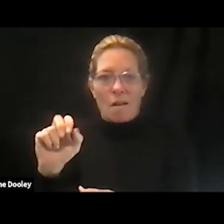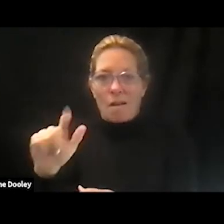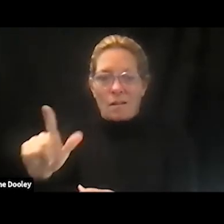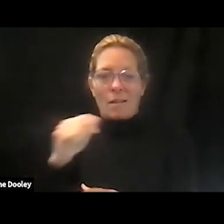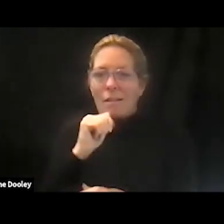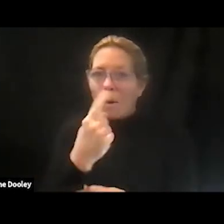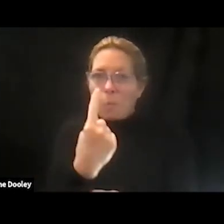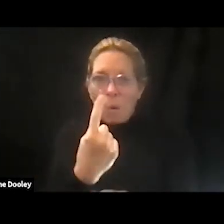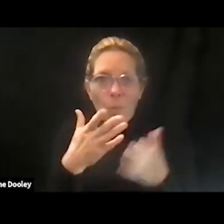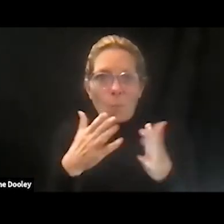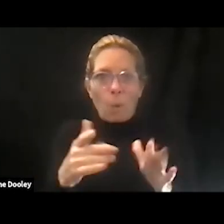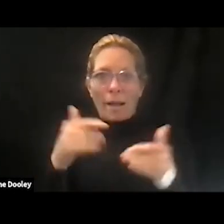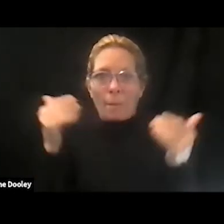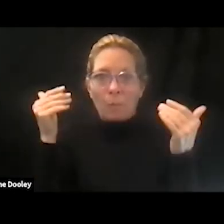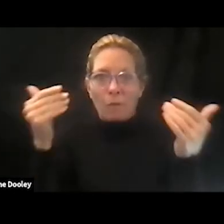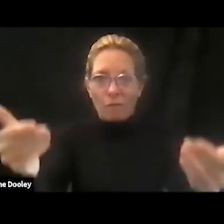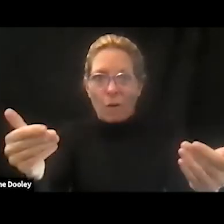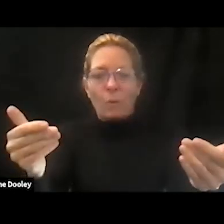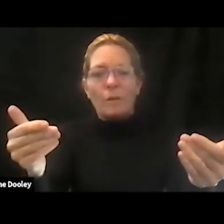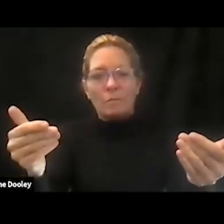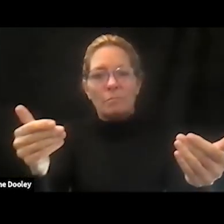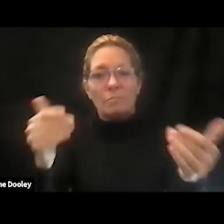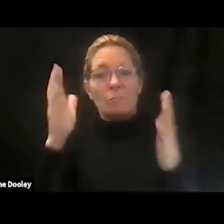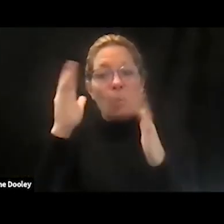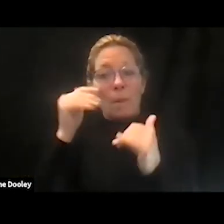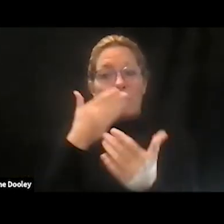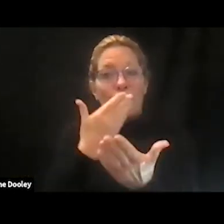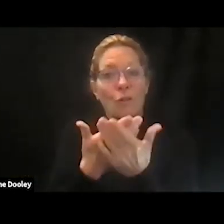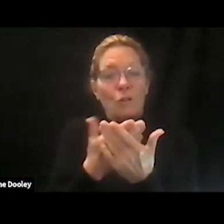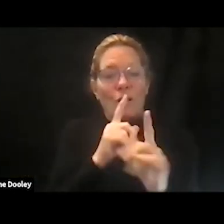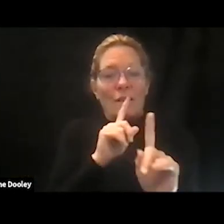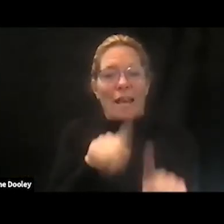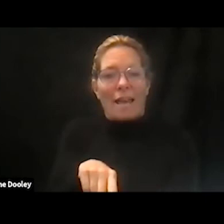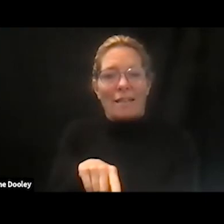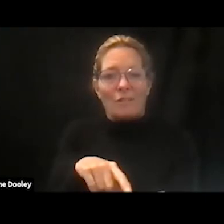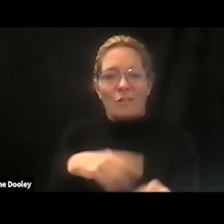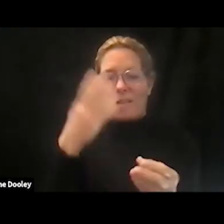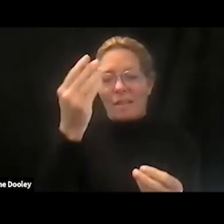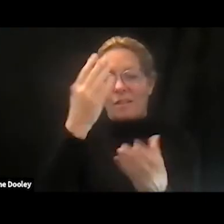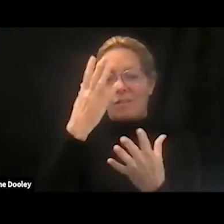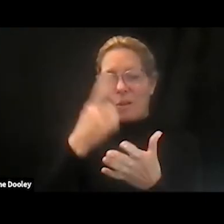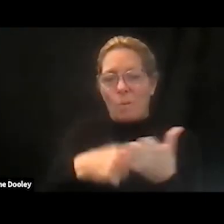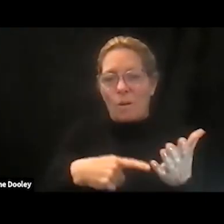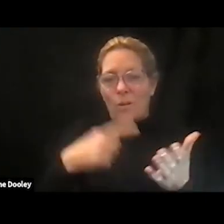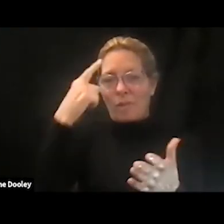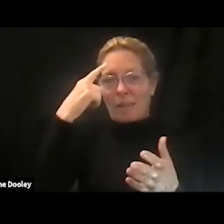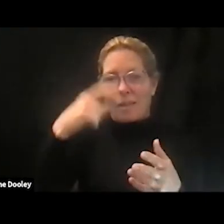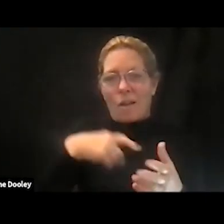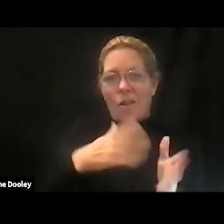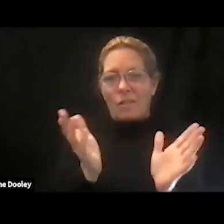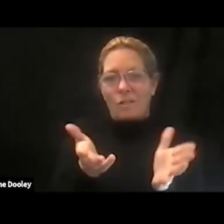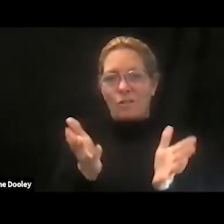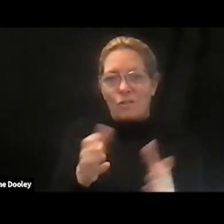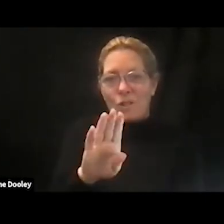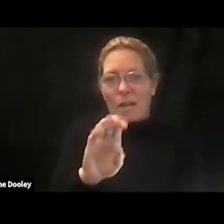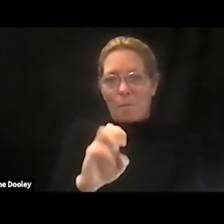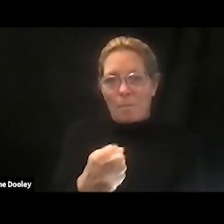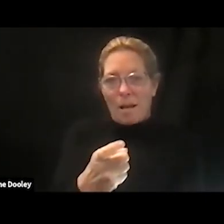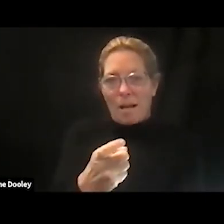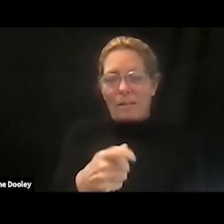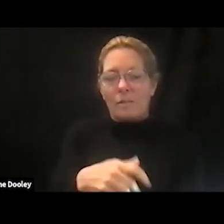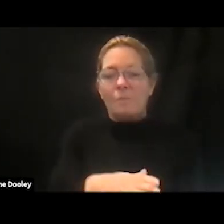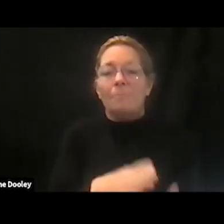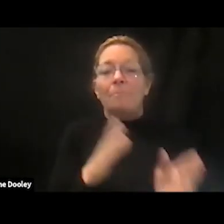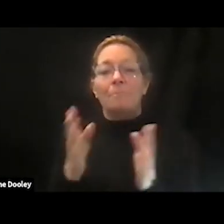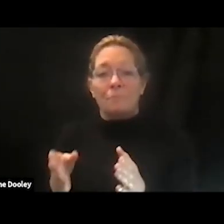move forward. So I hope that was a good answer. Sonia, let us know what you think on the chat box if you have any follow-up. We